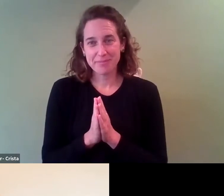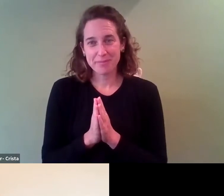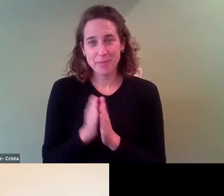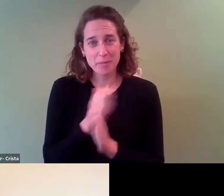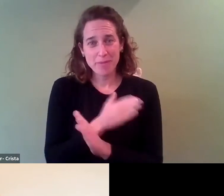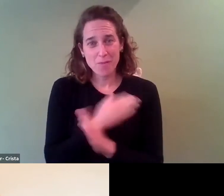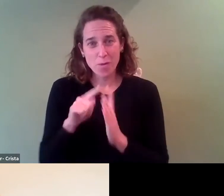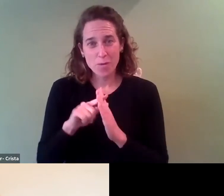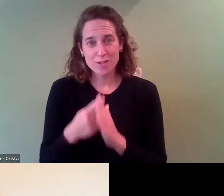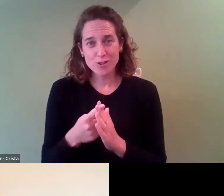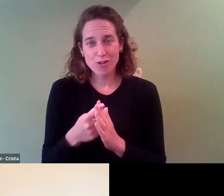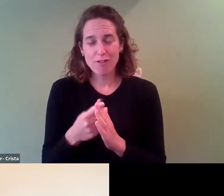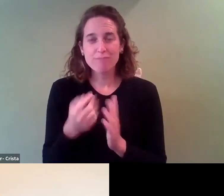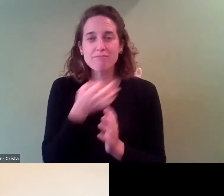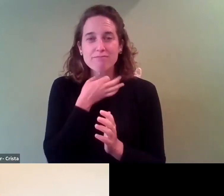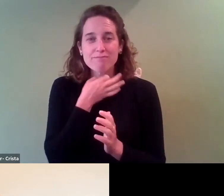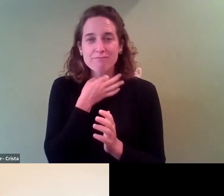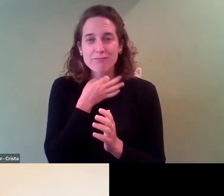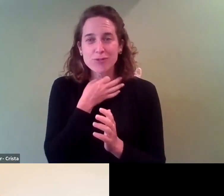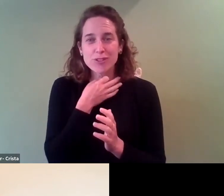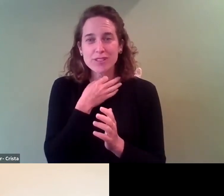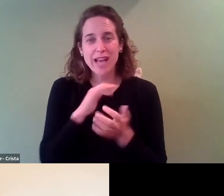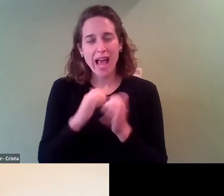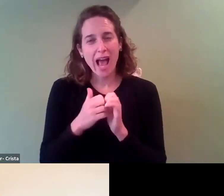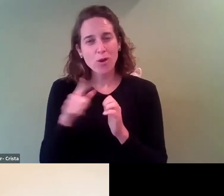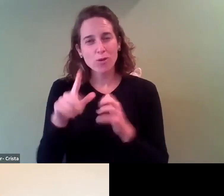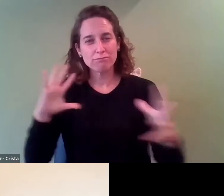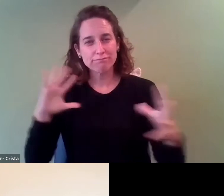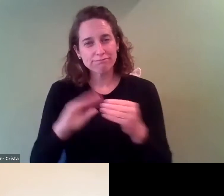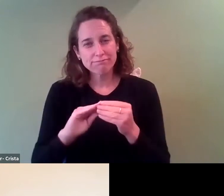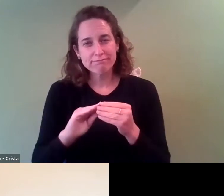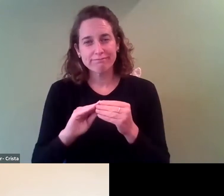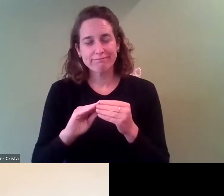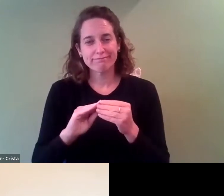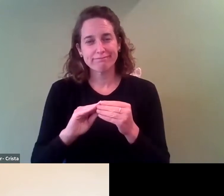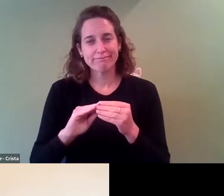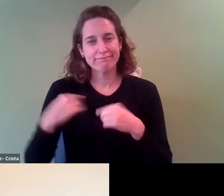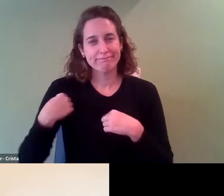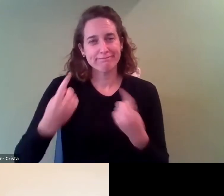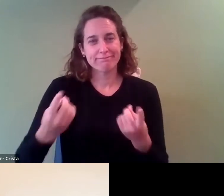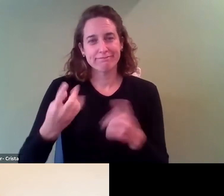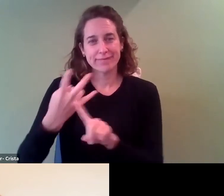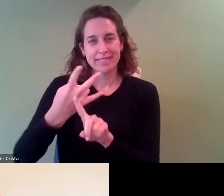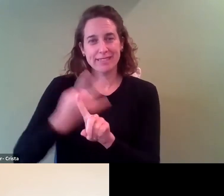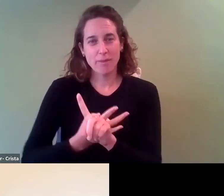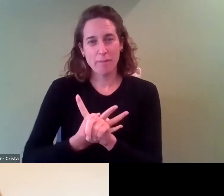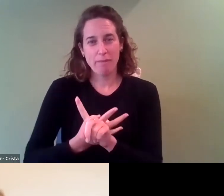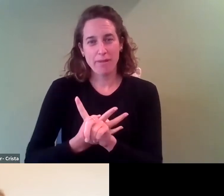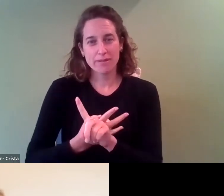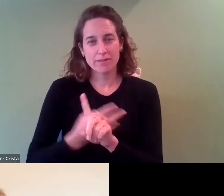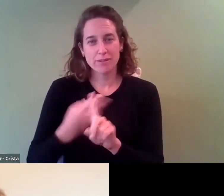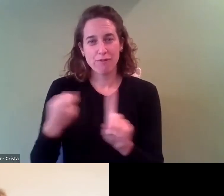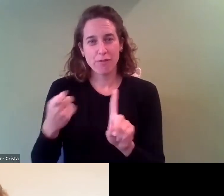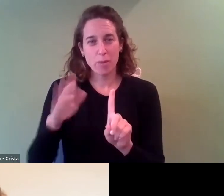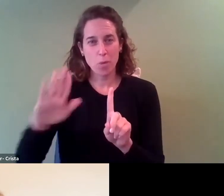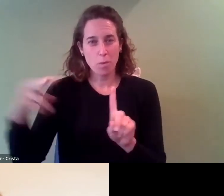on the poll, I just wanted to get a sense from you. How would you characterize the last 7 months as a